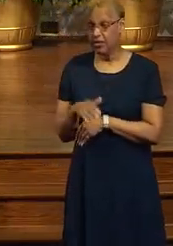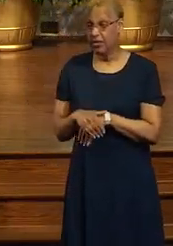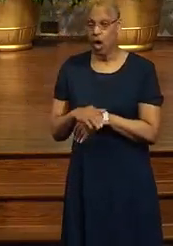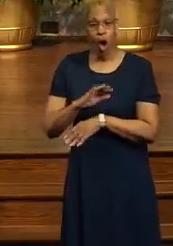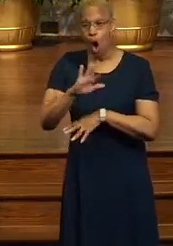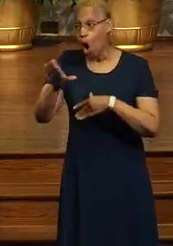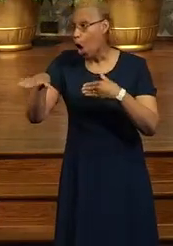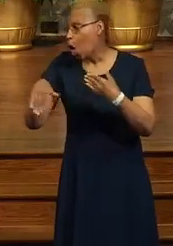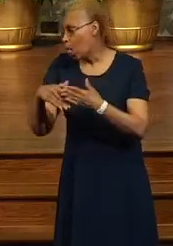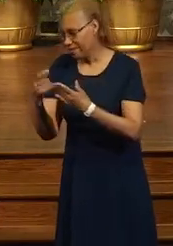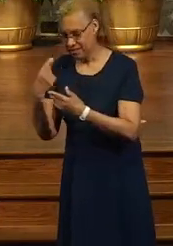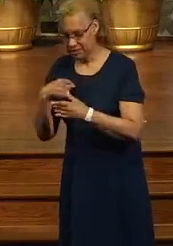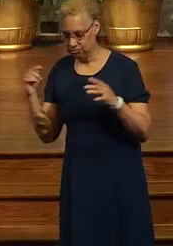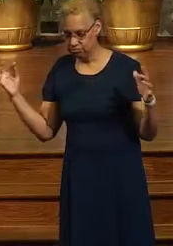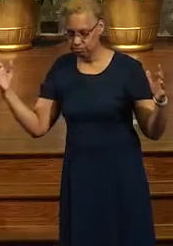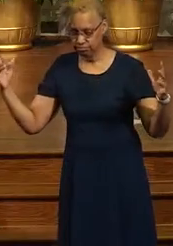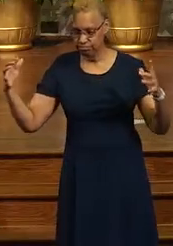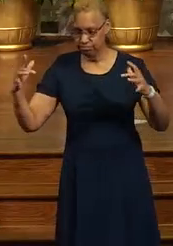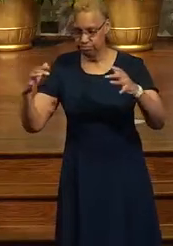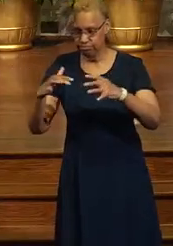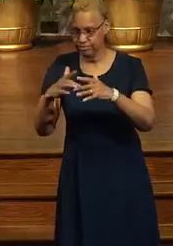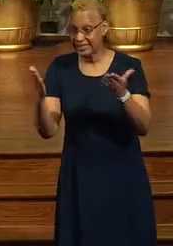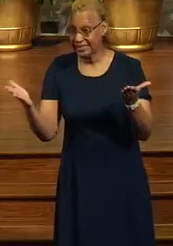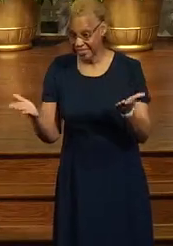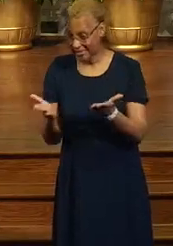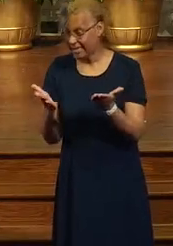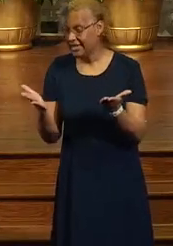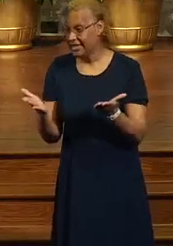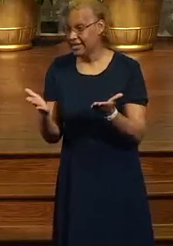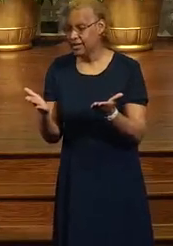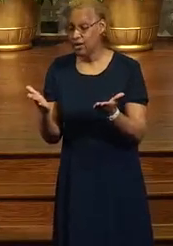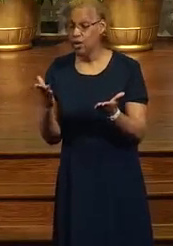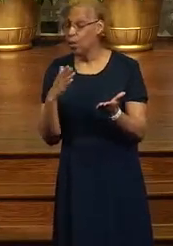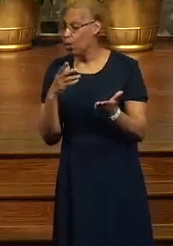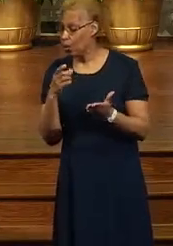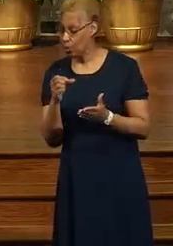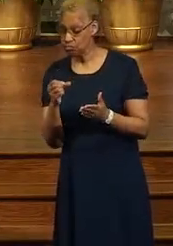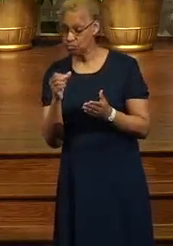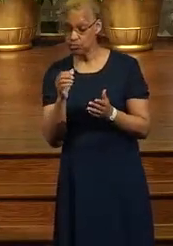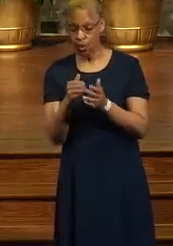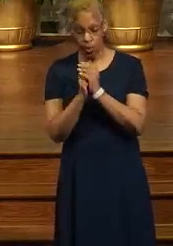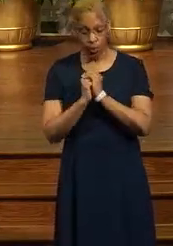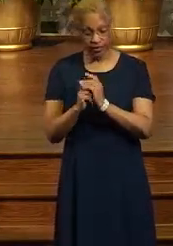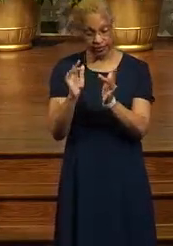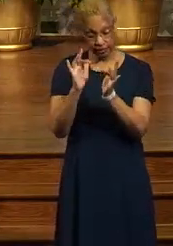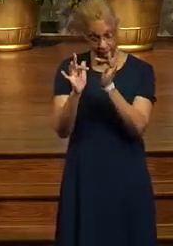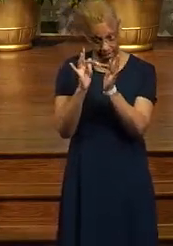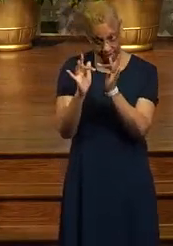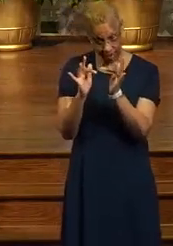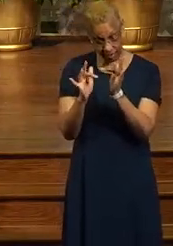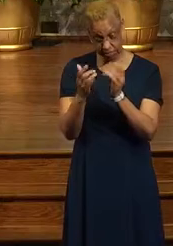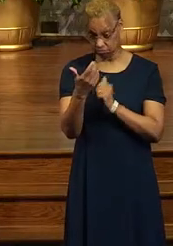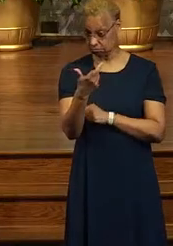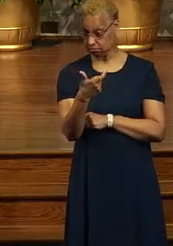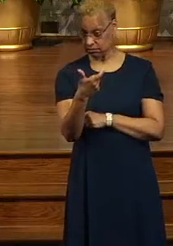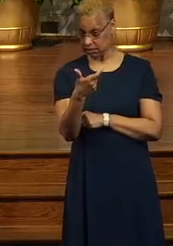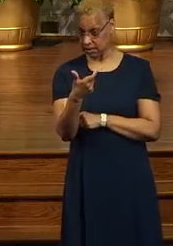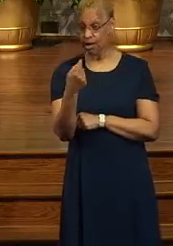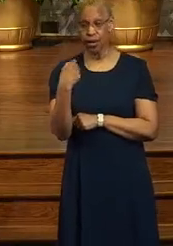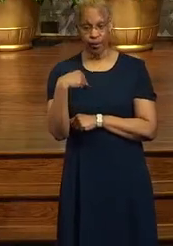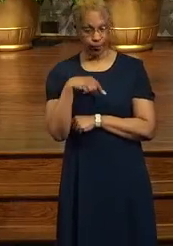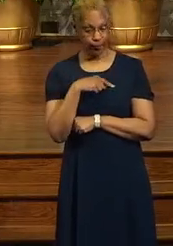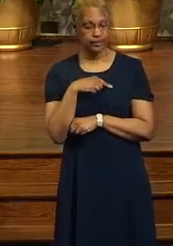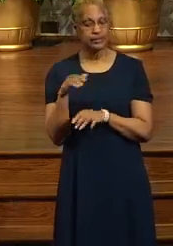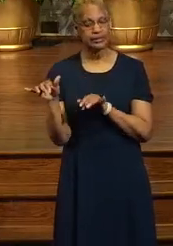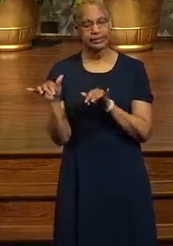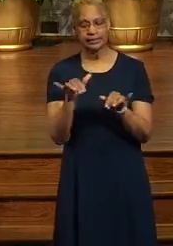gathered here today, and those of you that are worshiping with us online, we are damaged